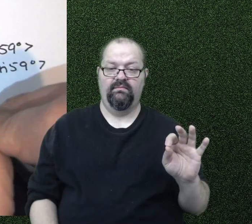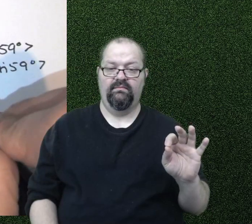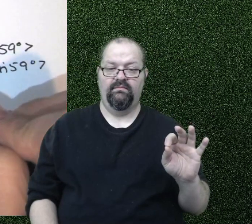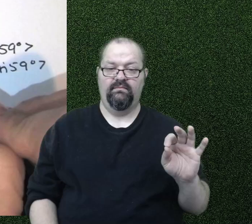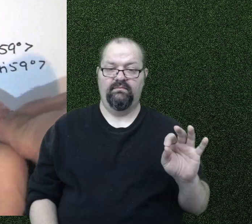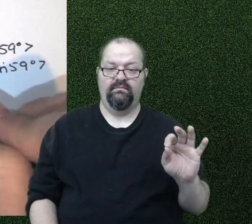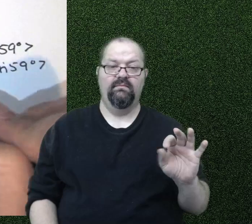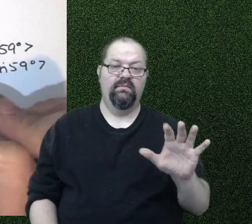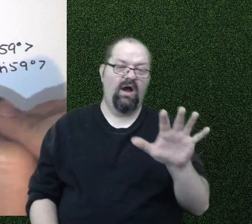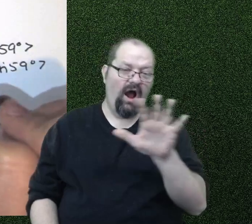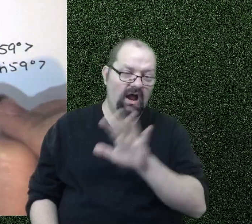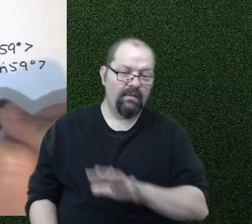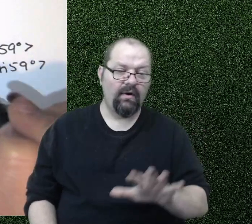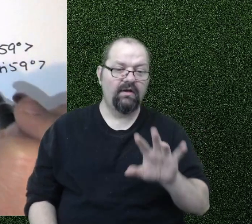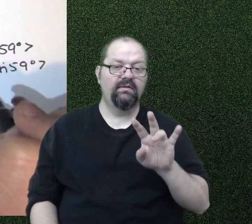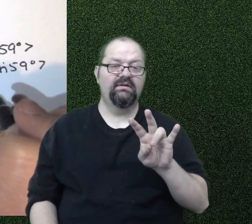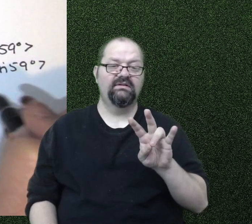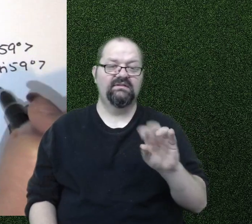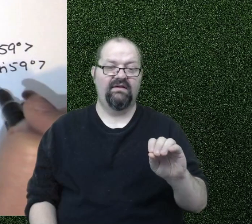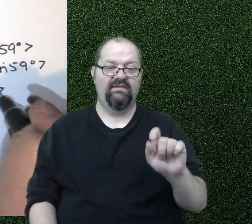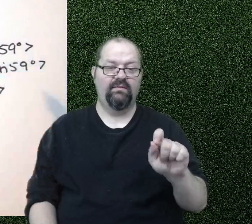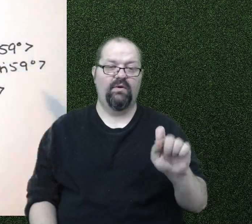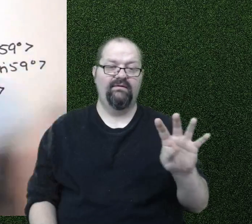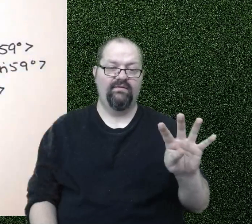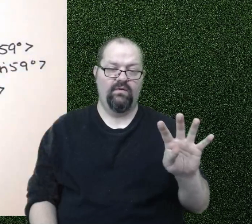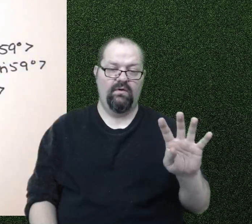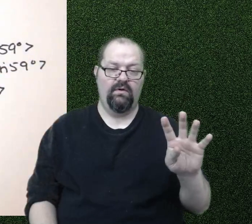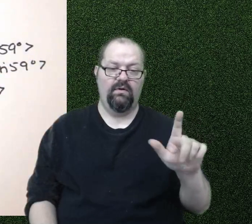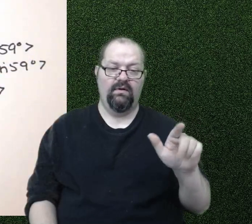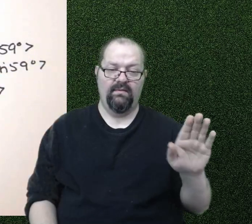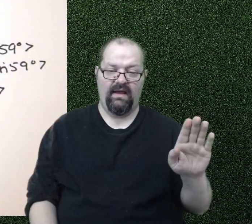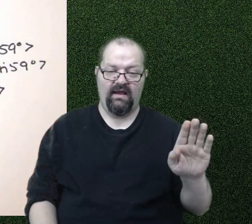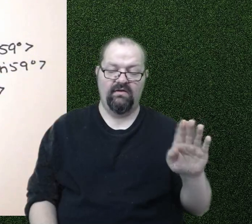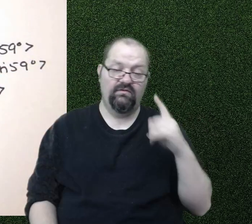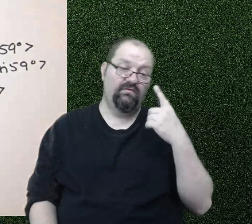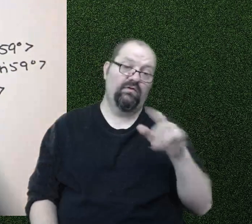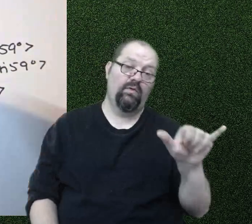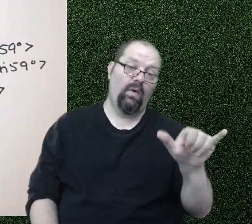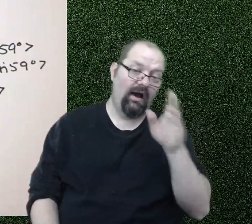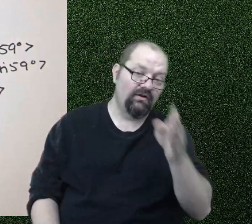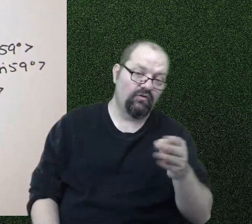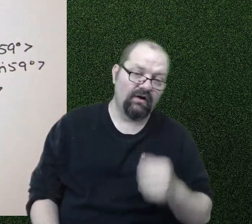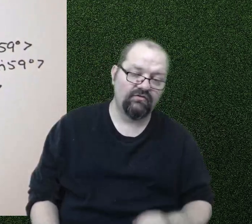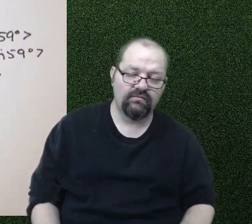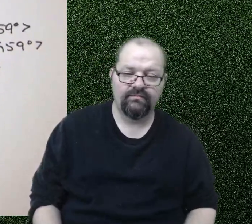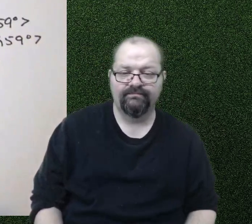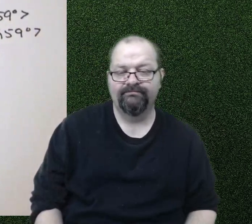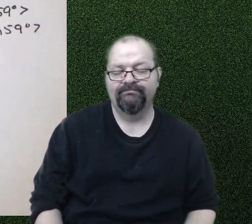It's approximately 70.4 pounds in the y direction. Okay.